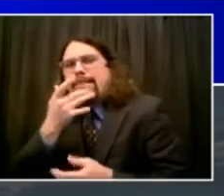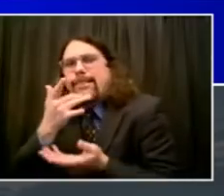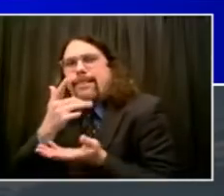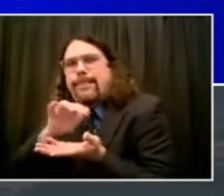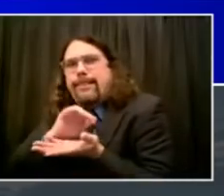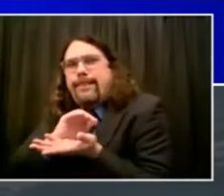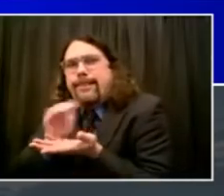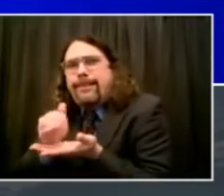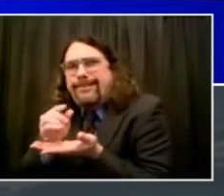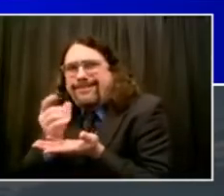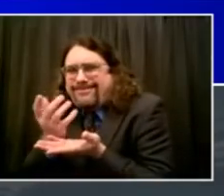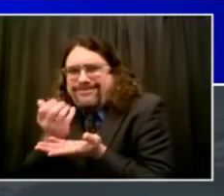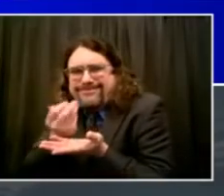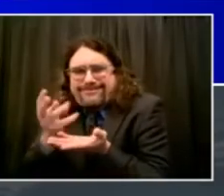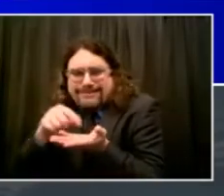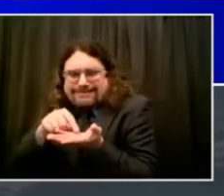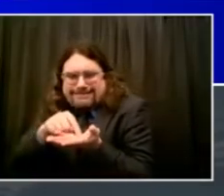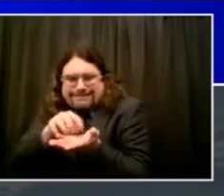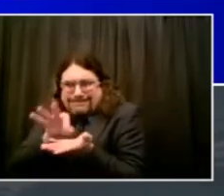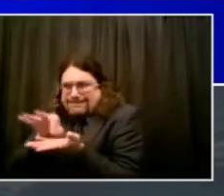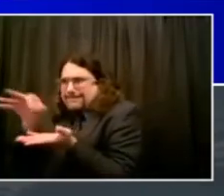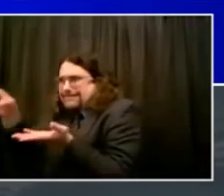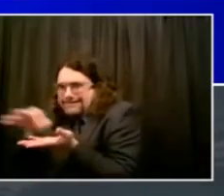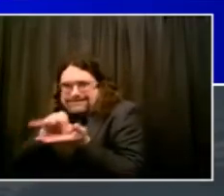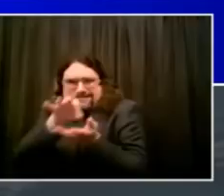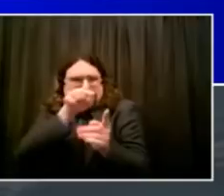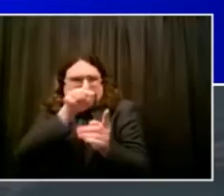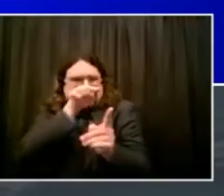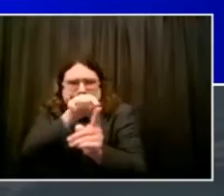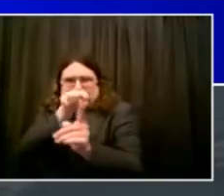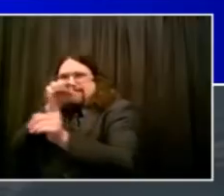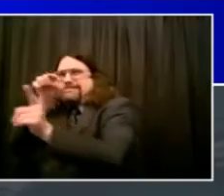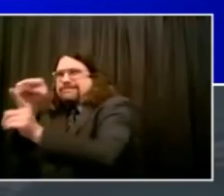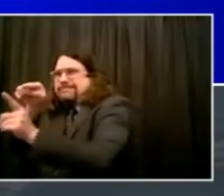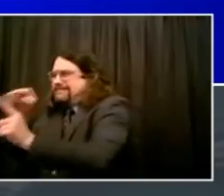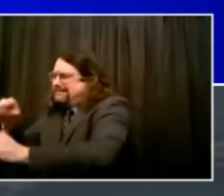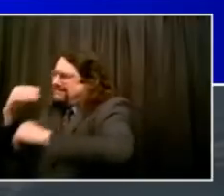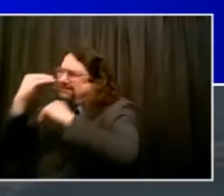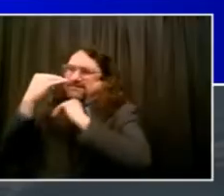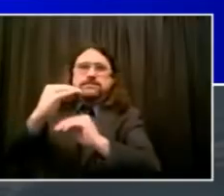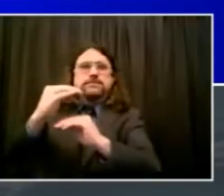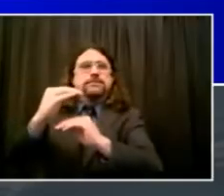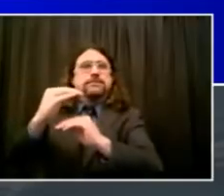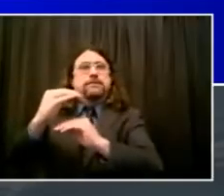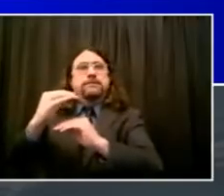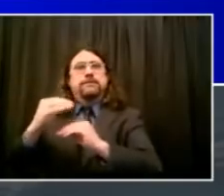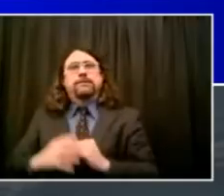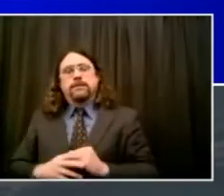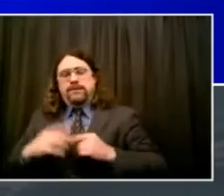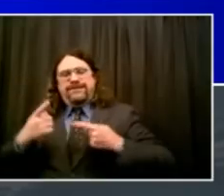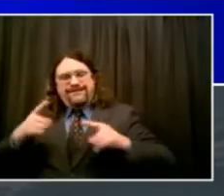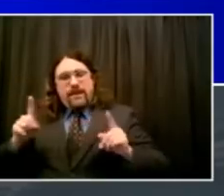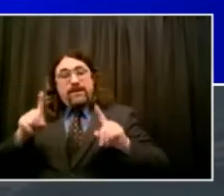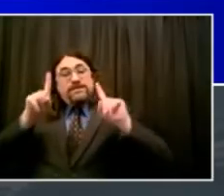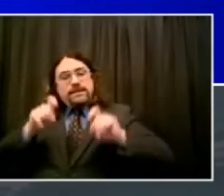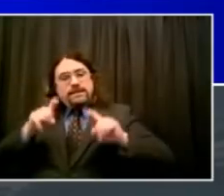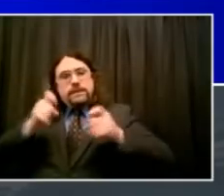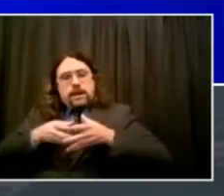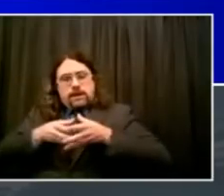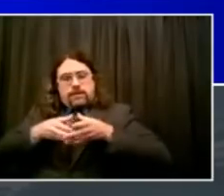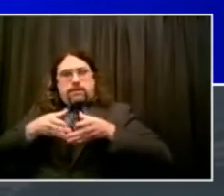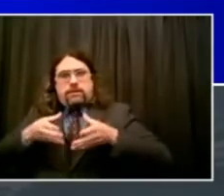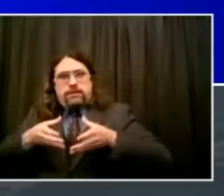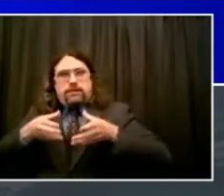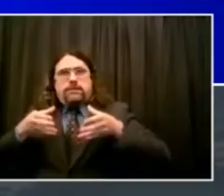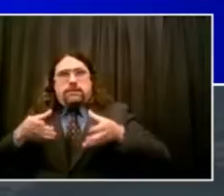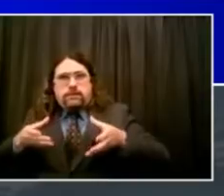spreading out testing throughout communities, thank God. We're getting more and more of it, finally. No thanks to the federal government. I wish they were doing more. They still